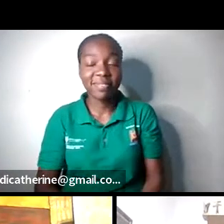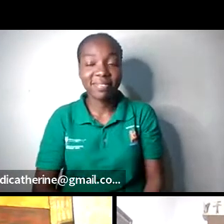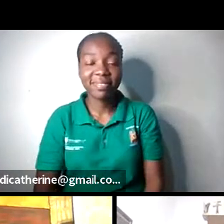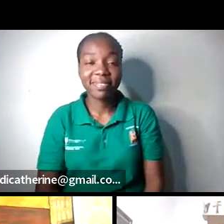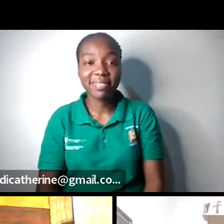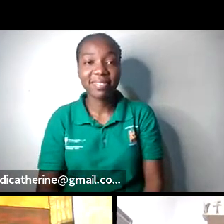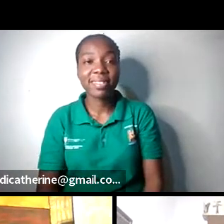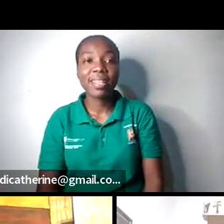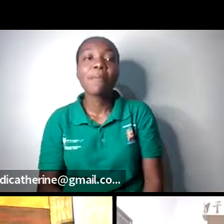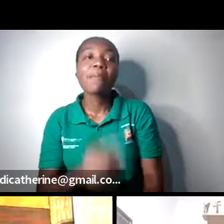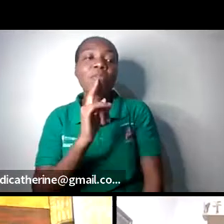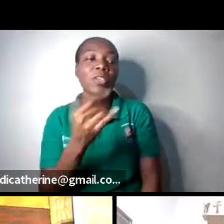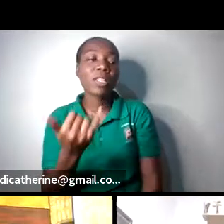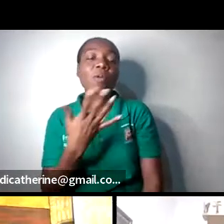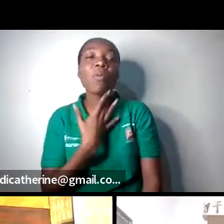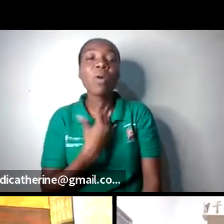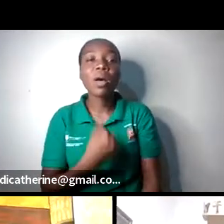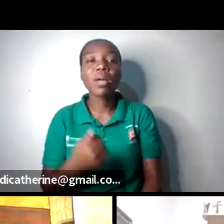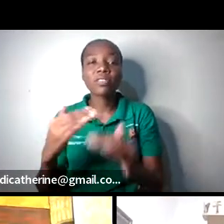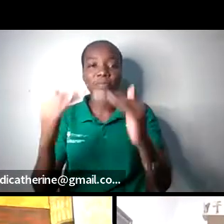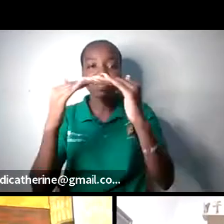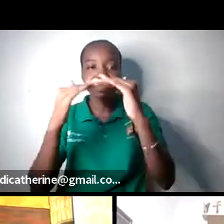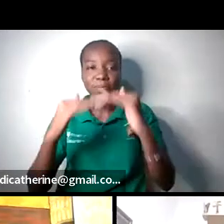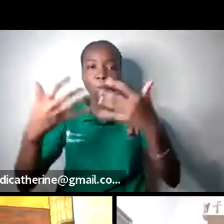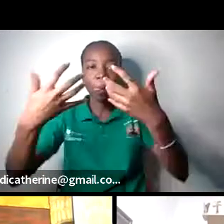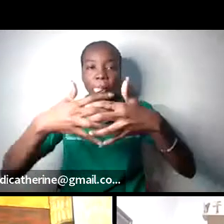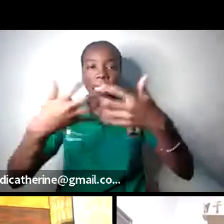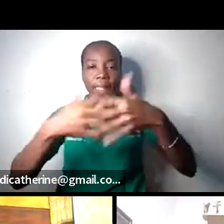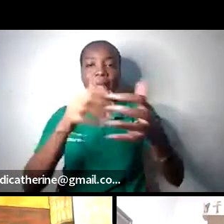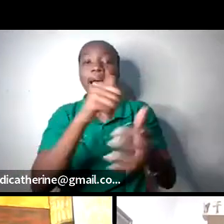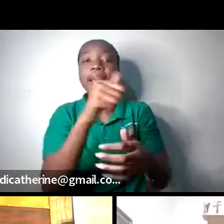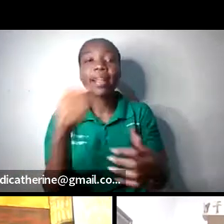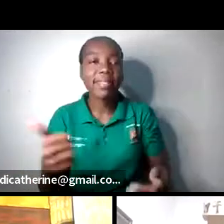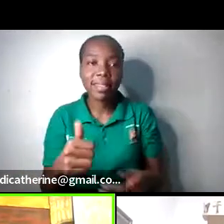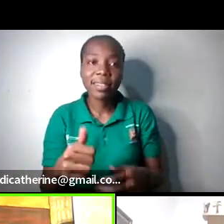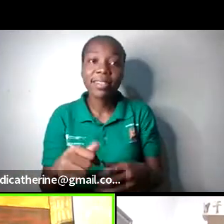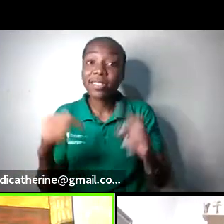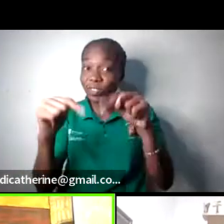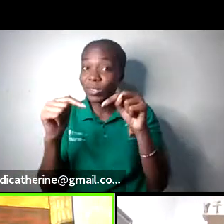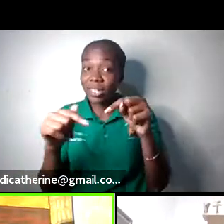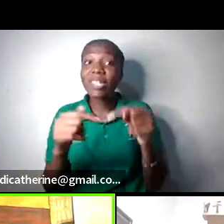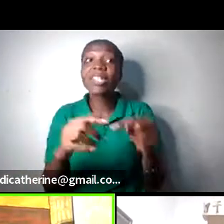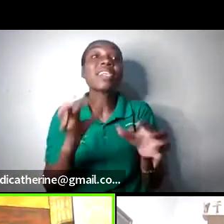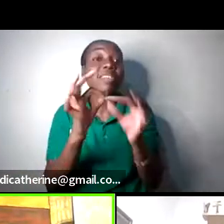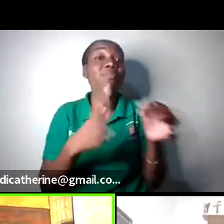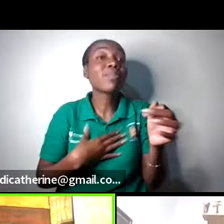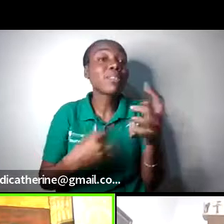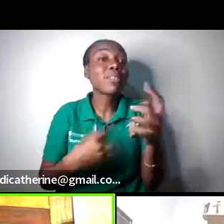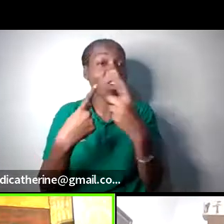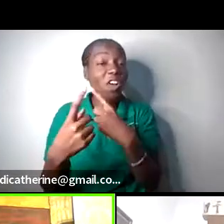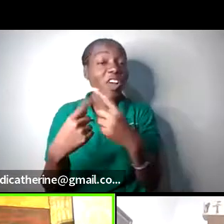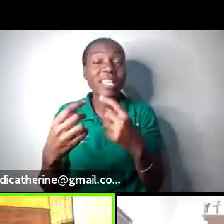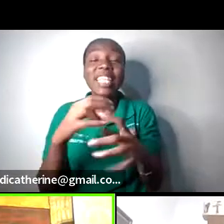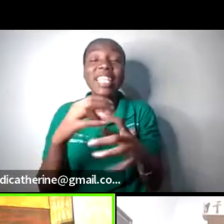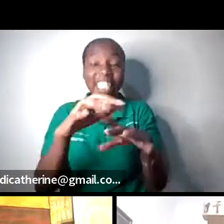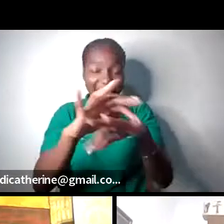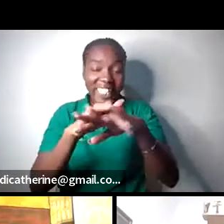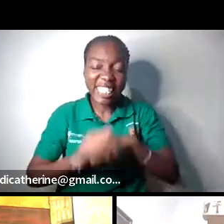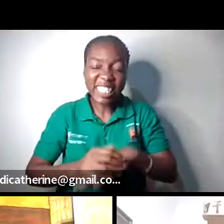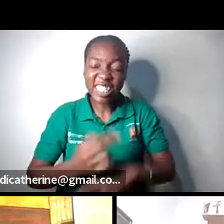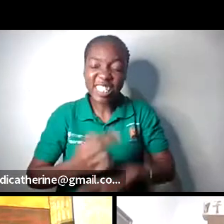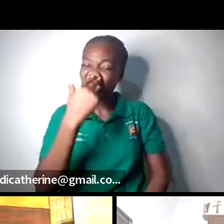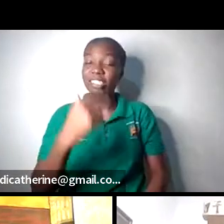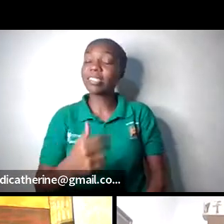Maybe we can move on to the other engineer. I am telling you today, hey, if you hear me speaking English of the nose, just know I'm around people